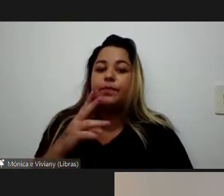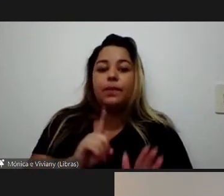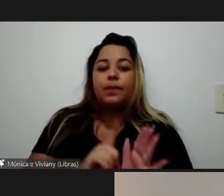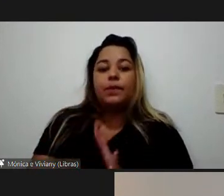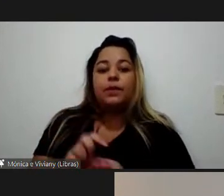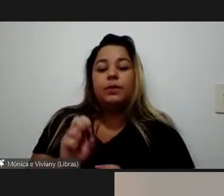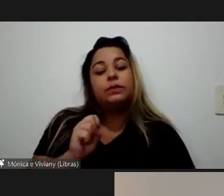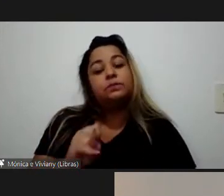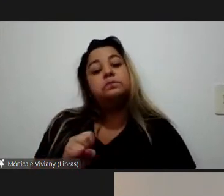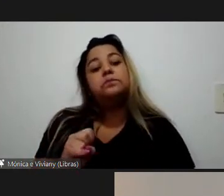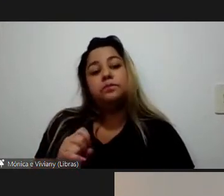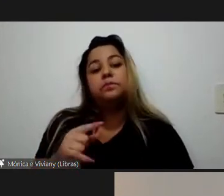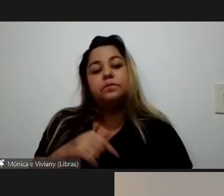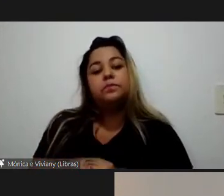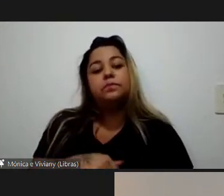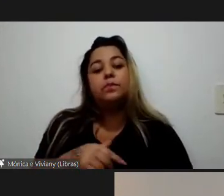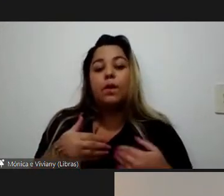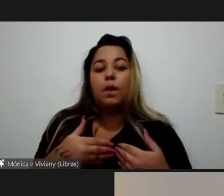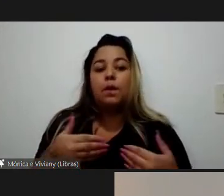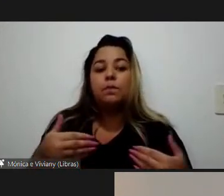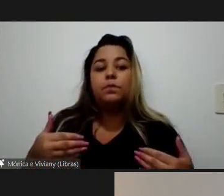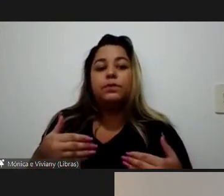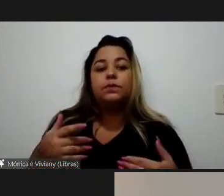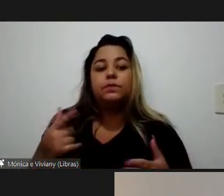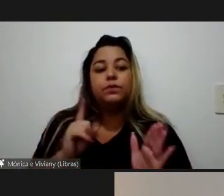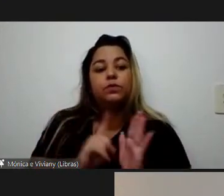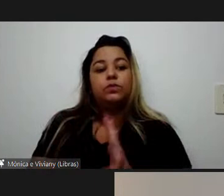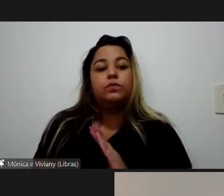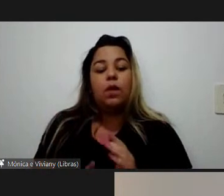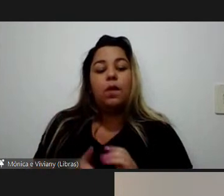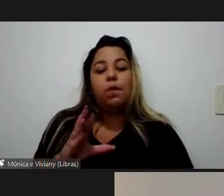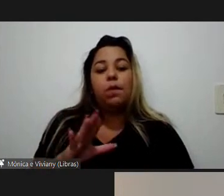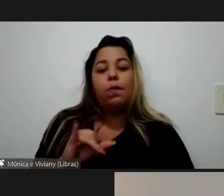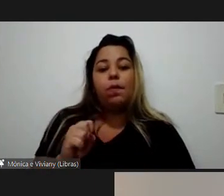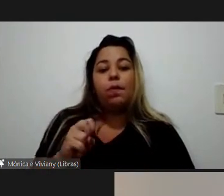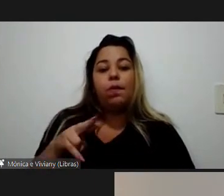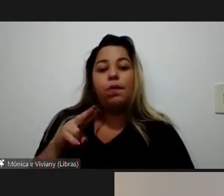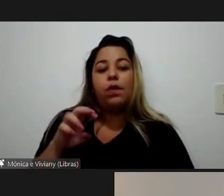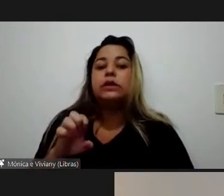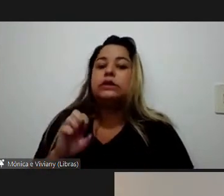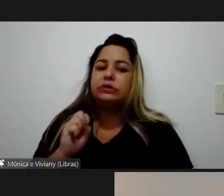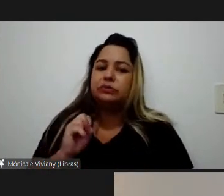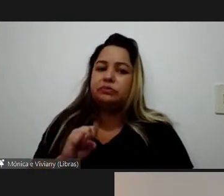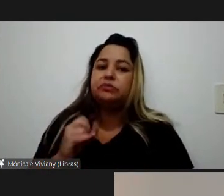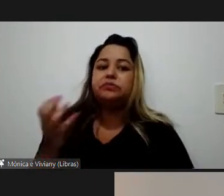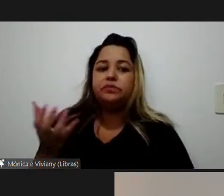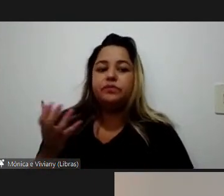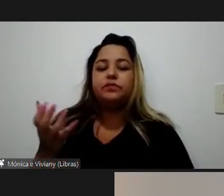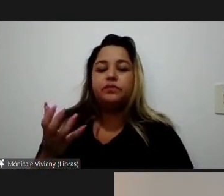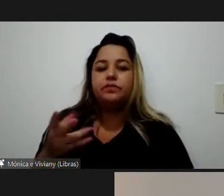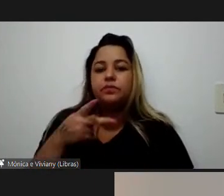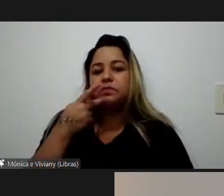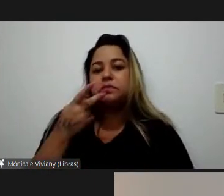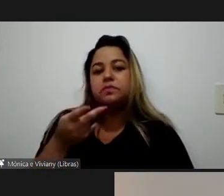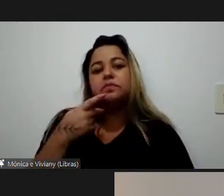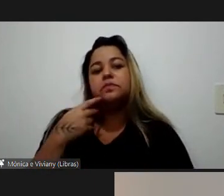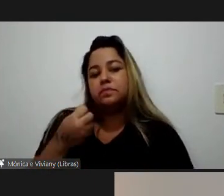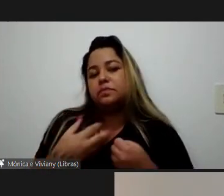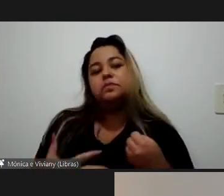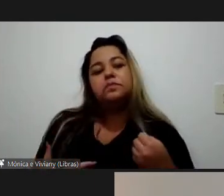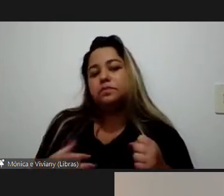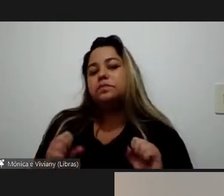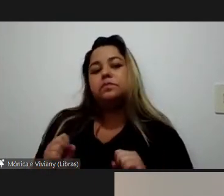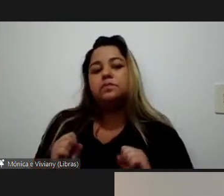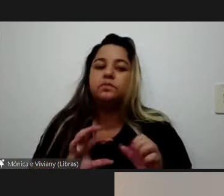three questions, and maybe if there is time, you're going to open for more questions. So please, Dr. Cristiane and Maria Jose, if you want to make any